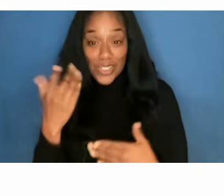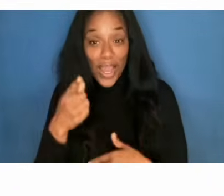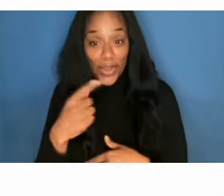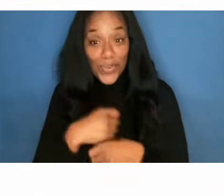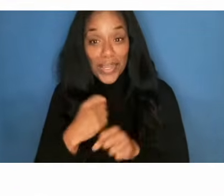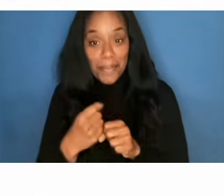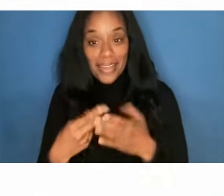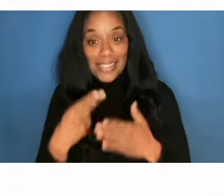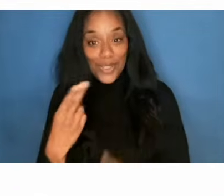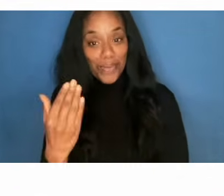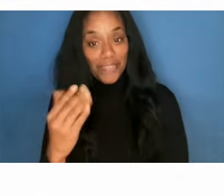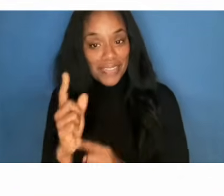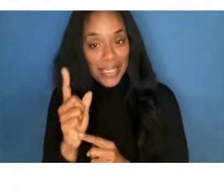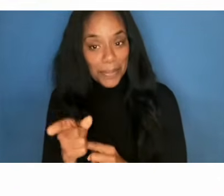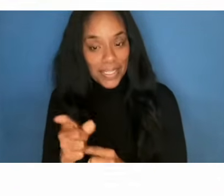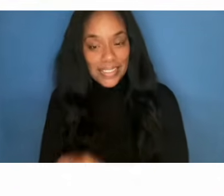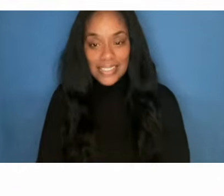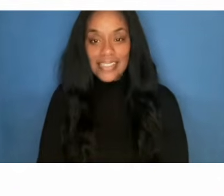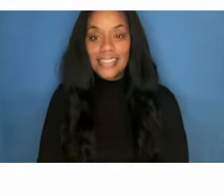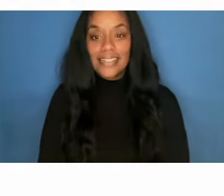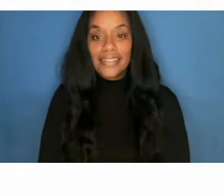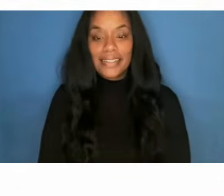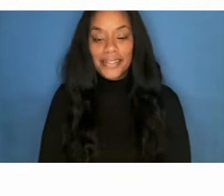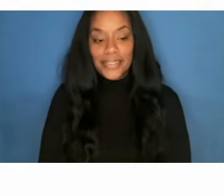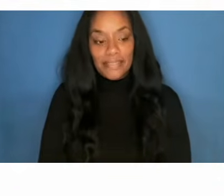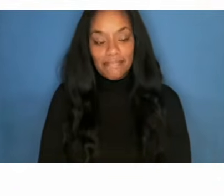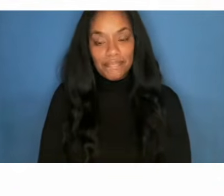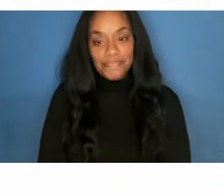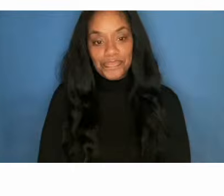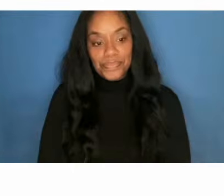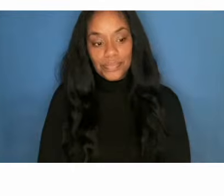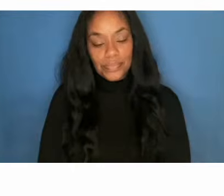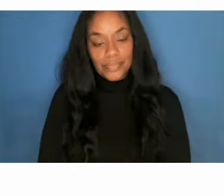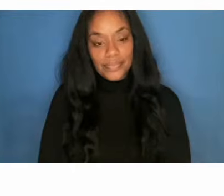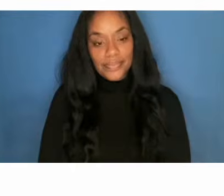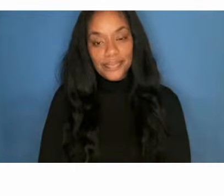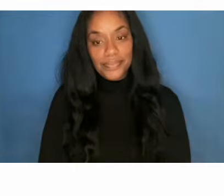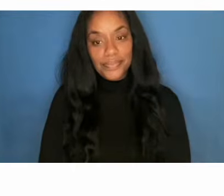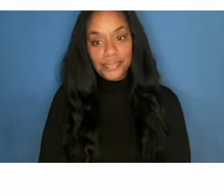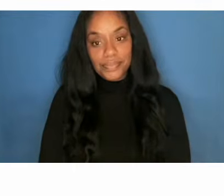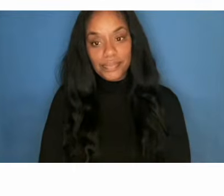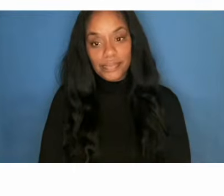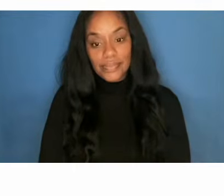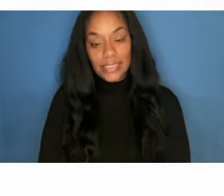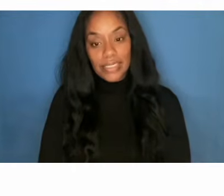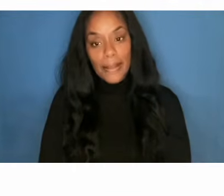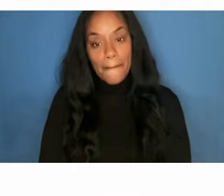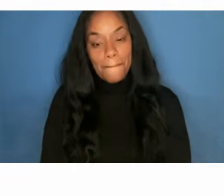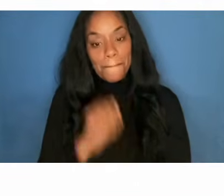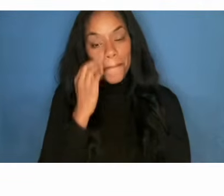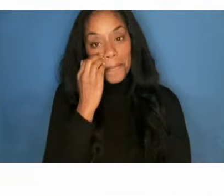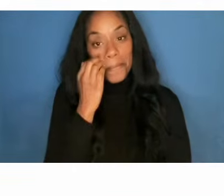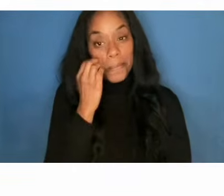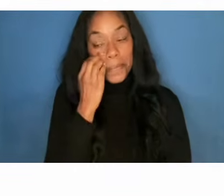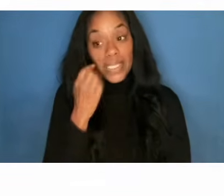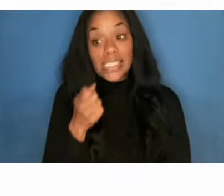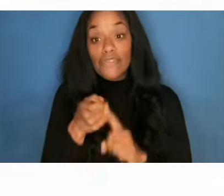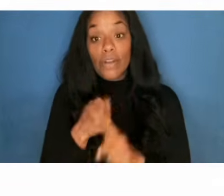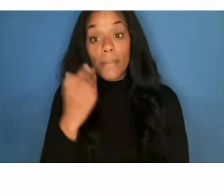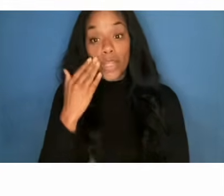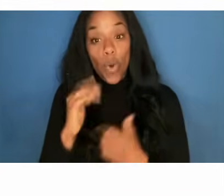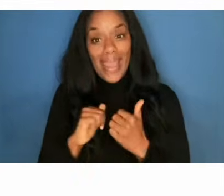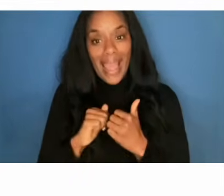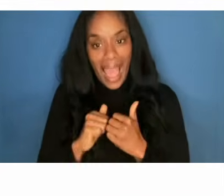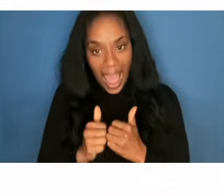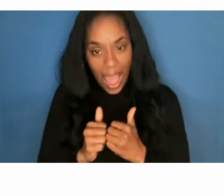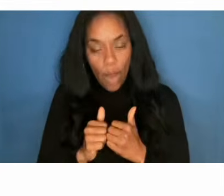minutes. And really, I think that it comes from just knowing how to do it. Like